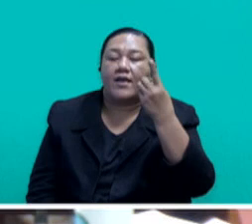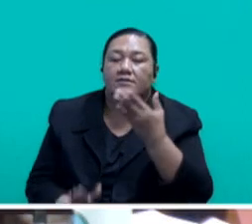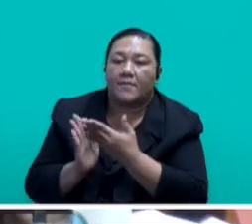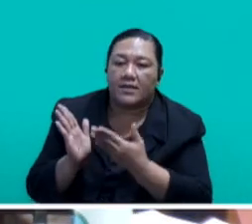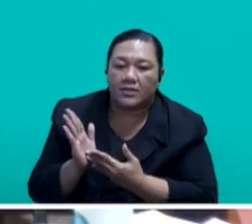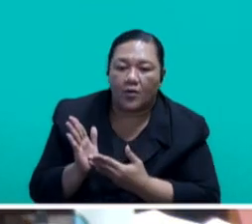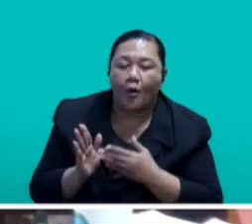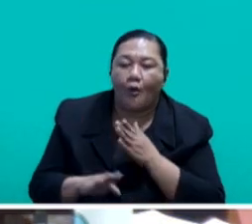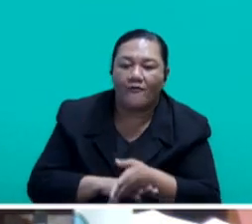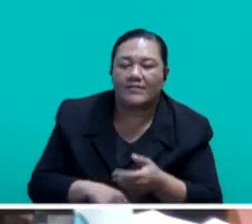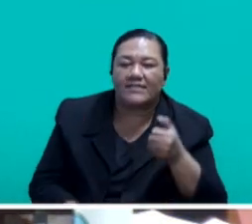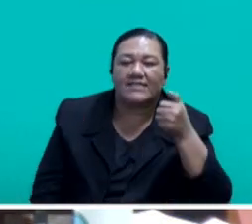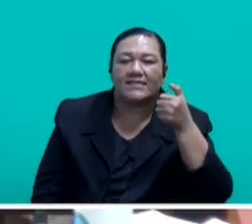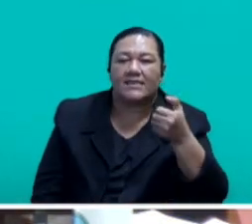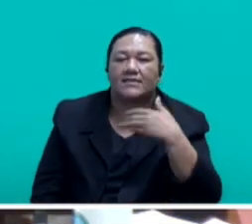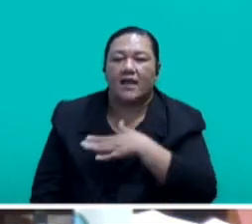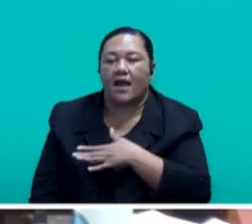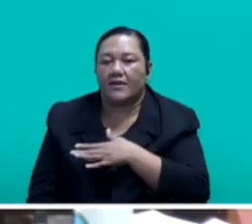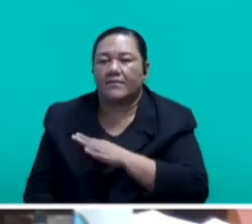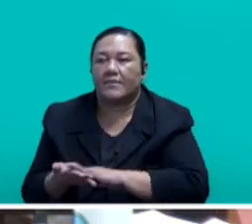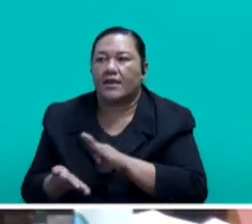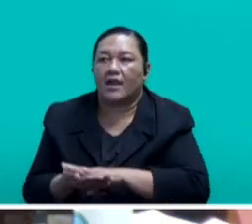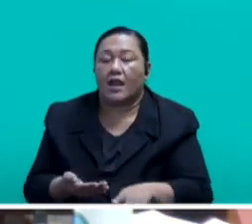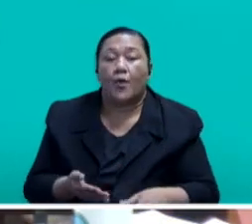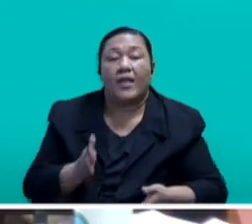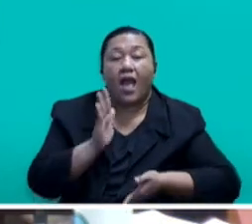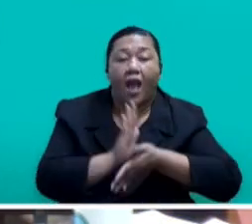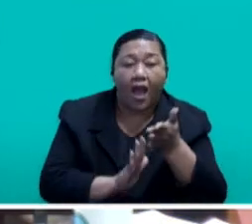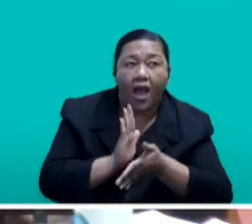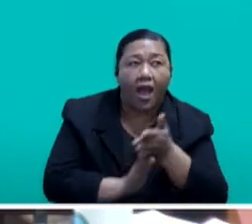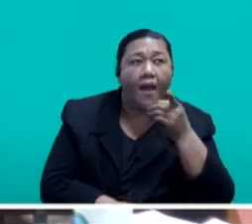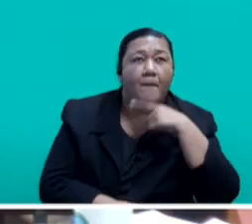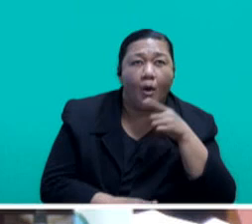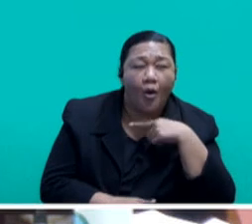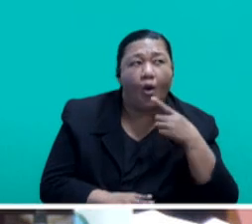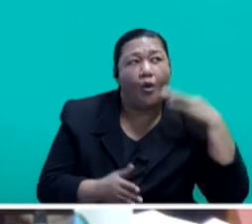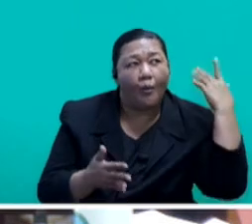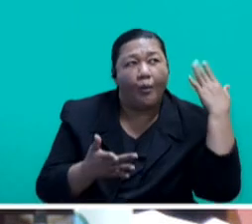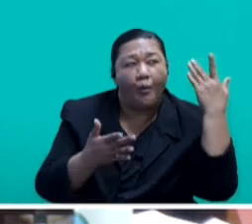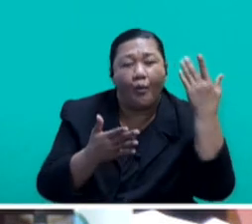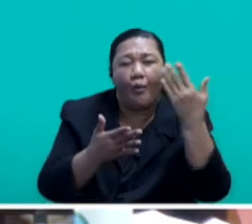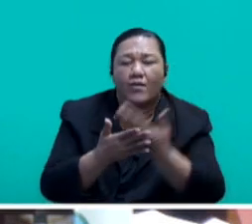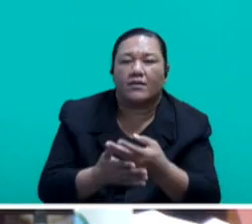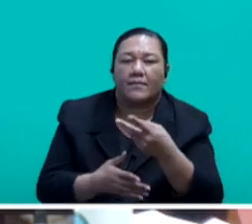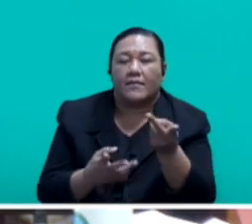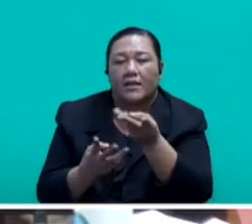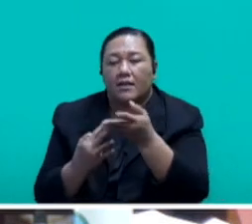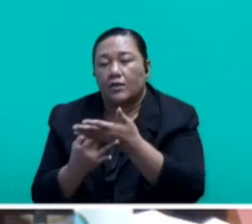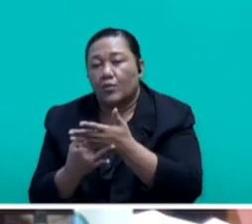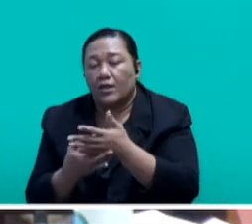they have lived on high borrowing and high deficits in all these years between 2007 and